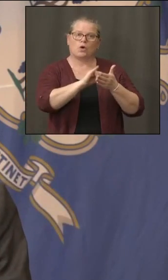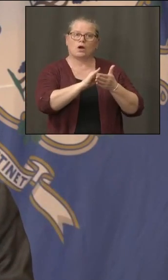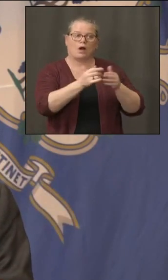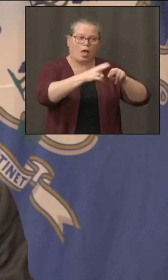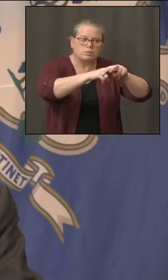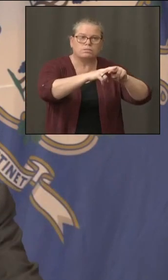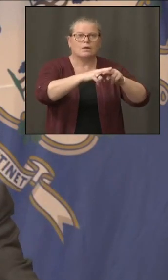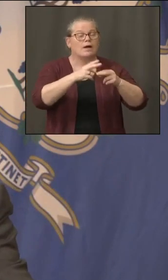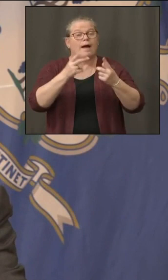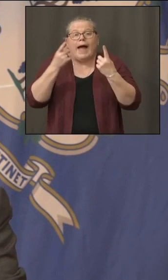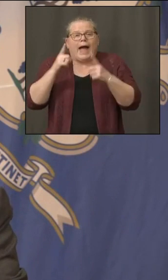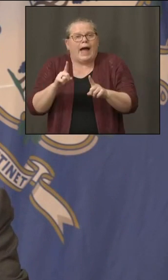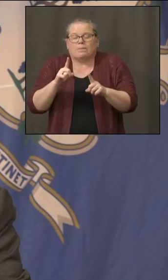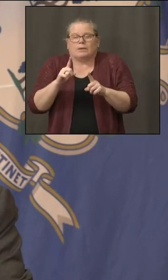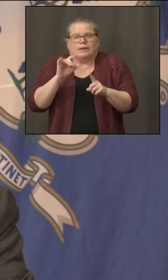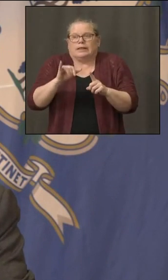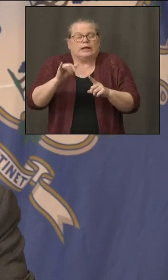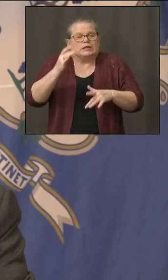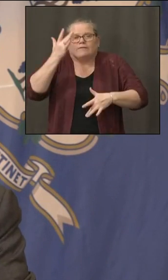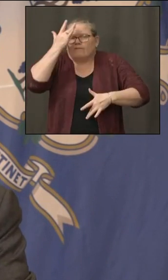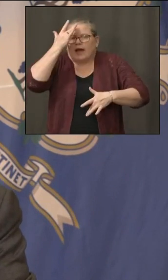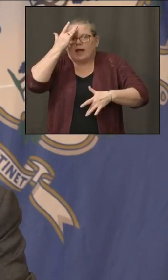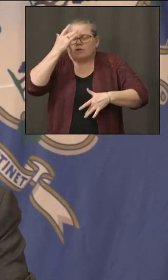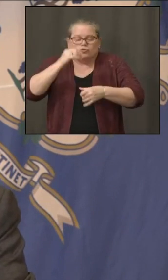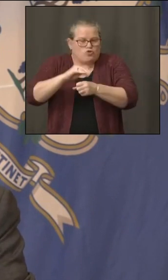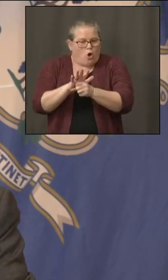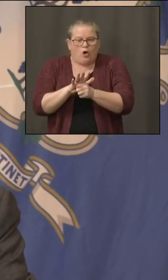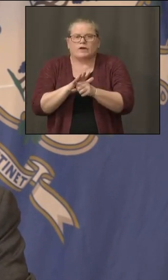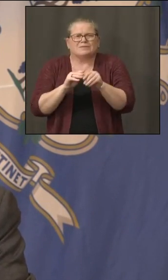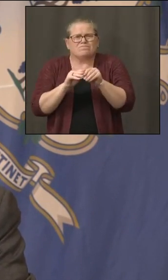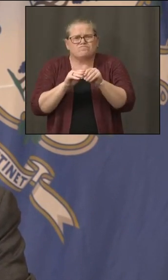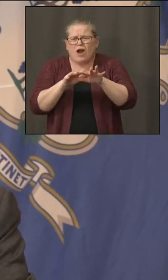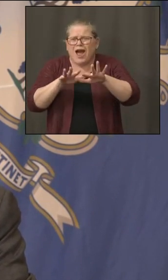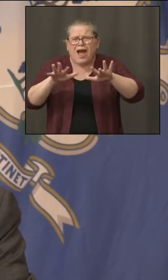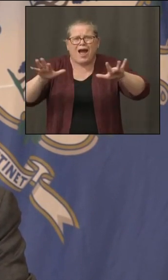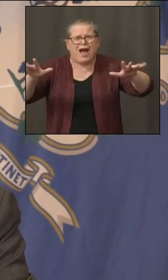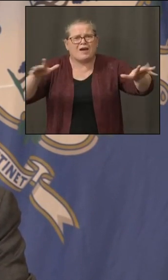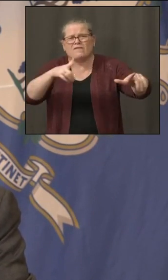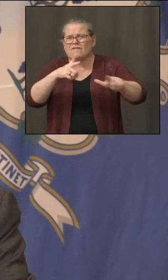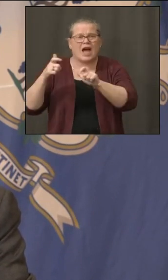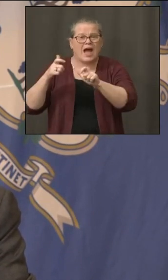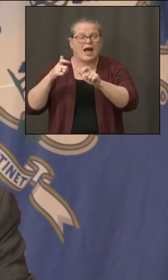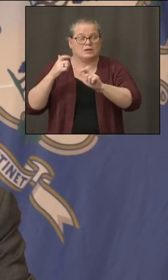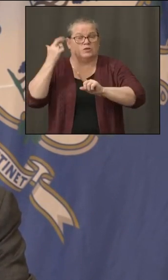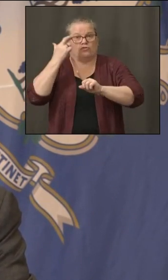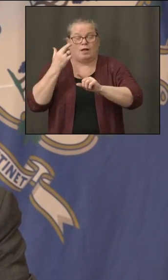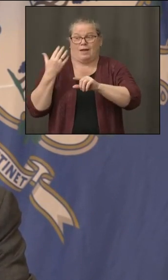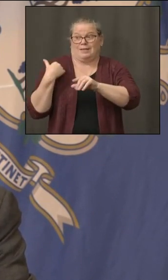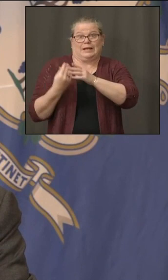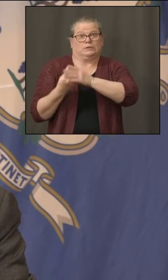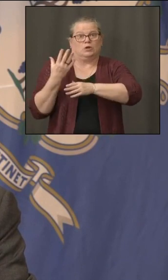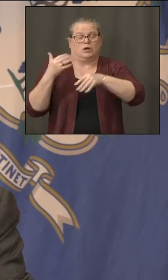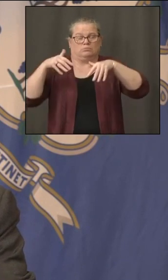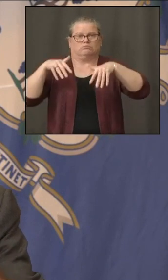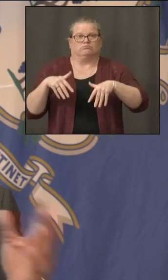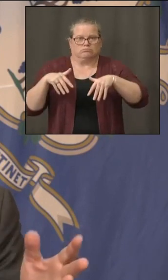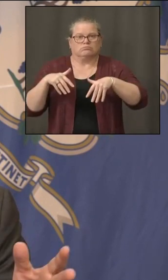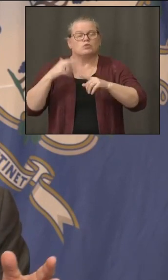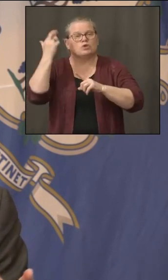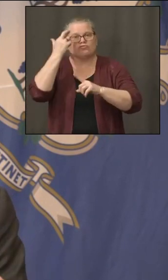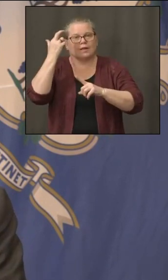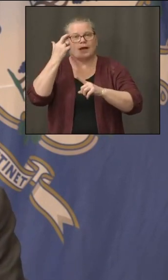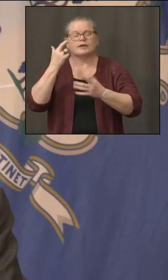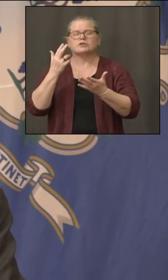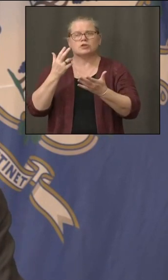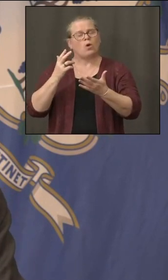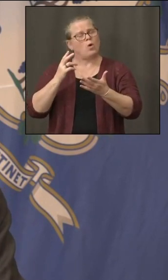no borders. So we control as much of our destiny as we can. I'd like to think that we have learned so much more compared to